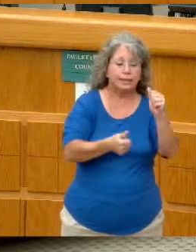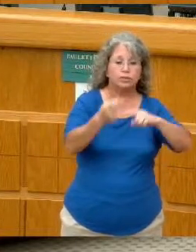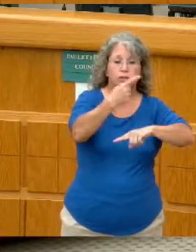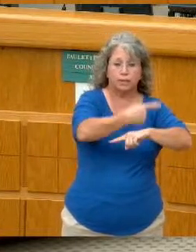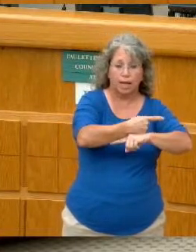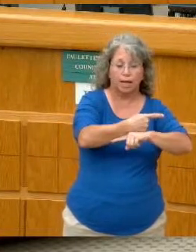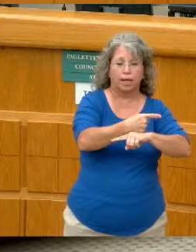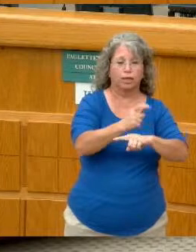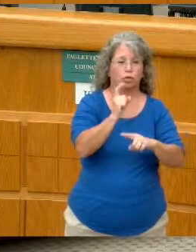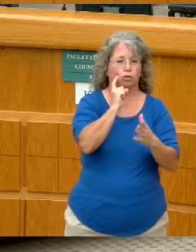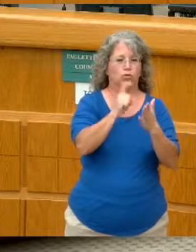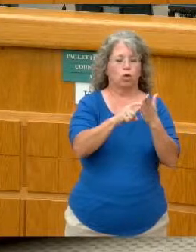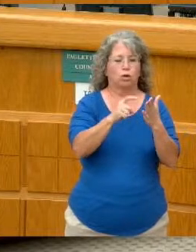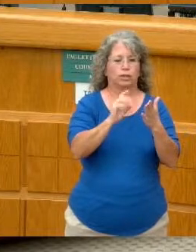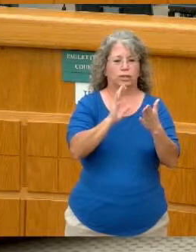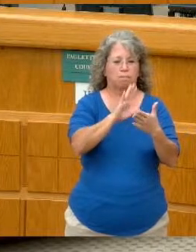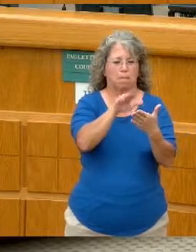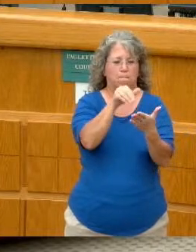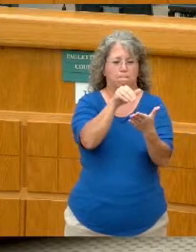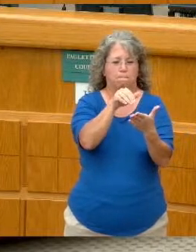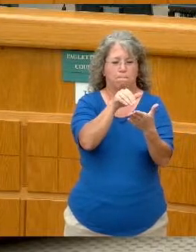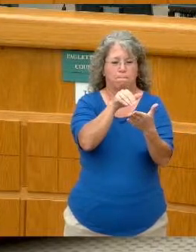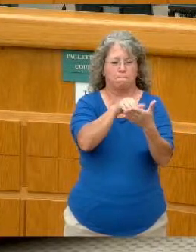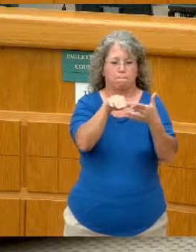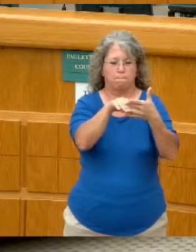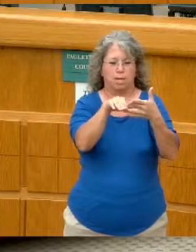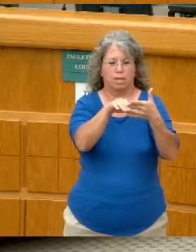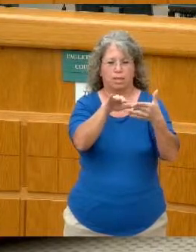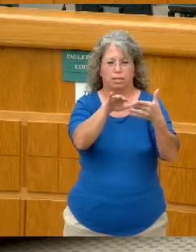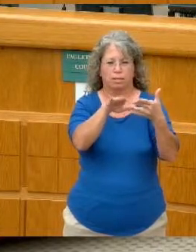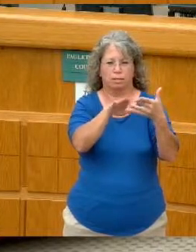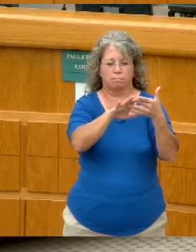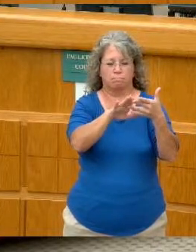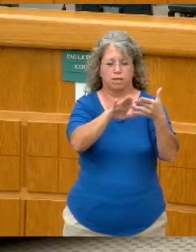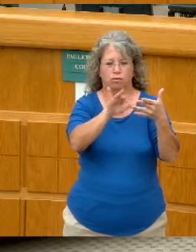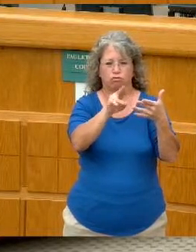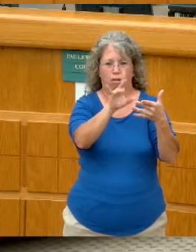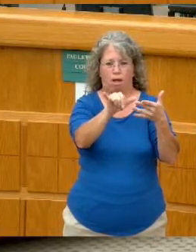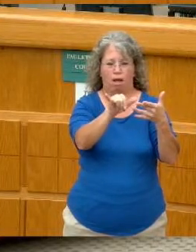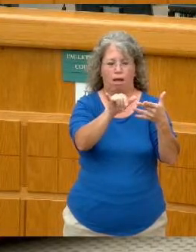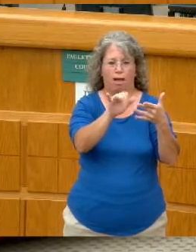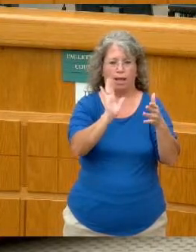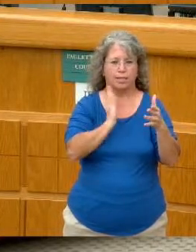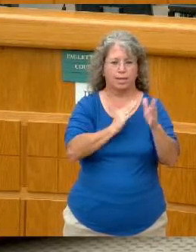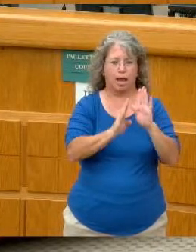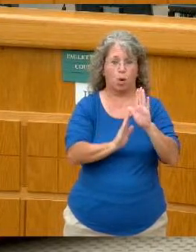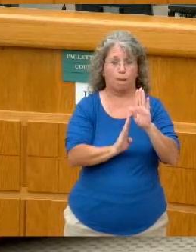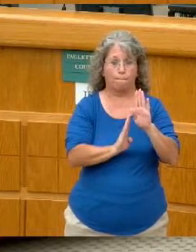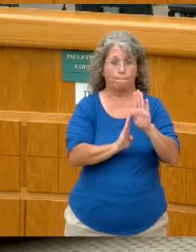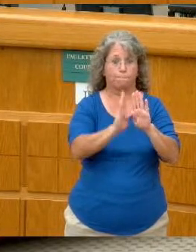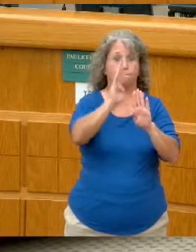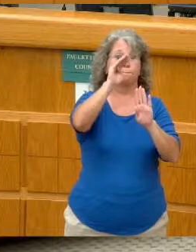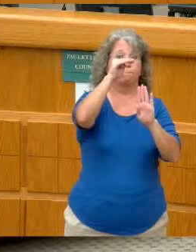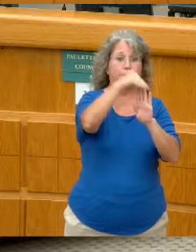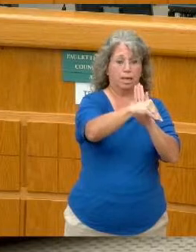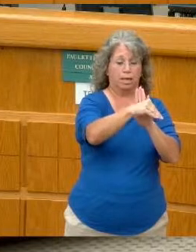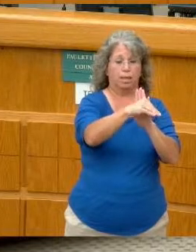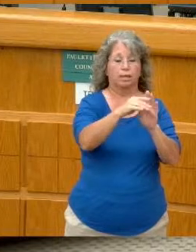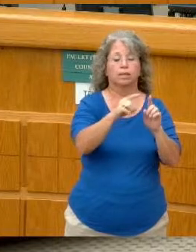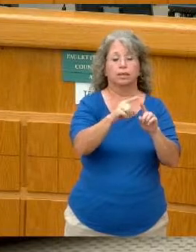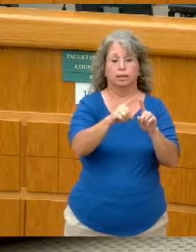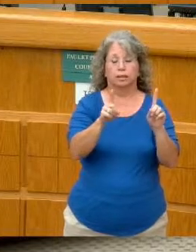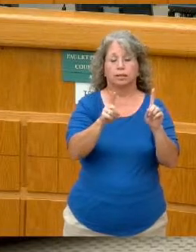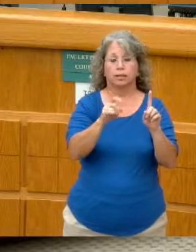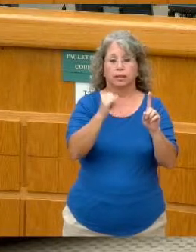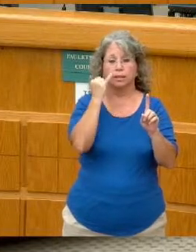mid-July timeframe, and you can see that by the blue bars, but if you follow the red line, you can see that as well. There was